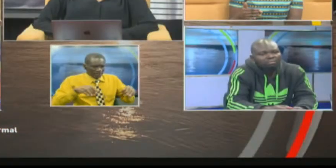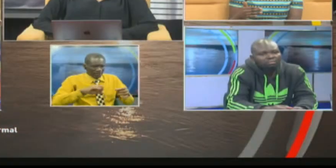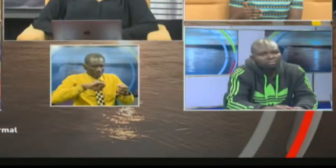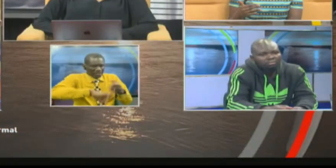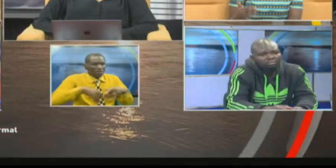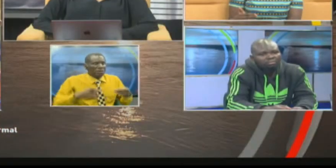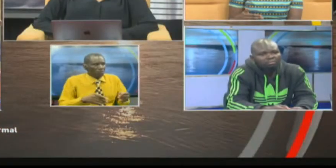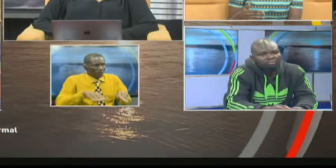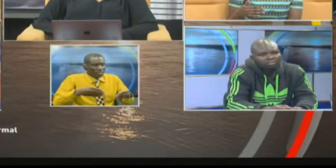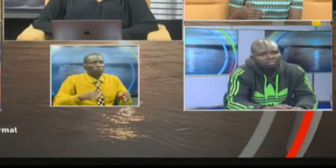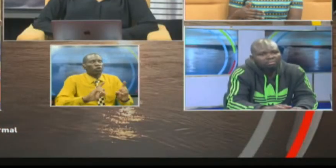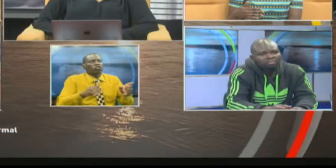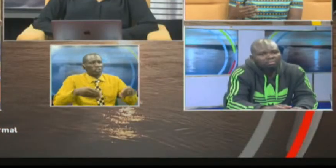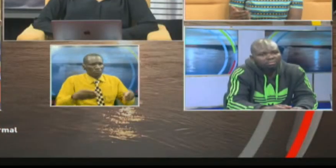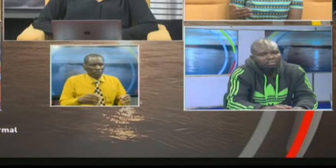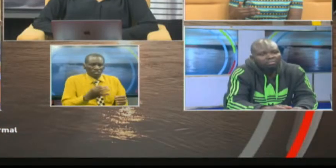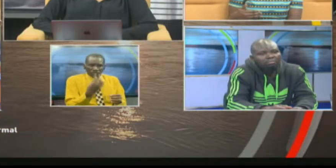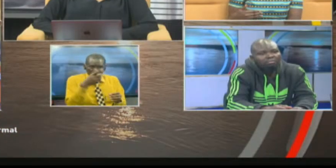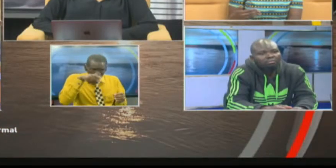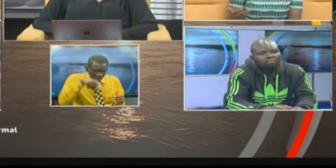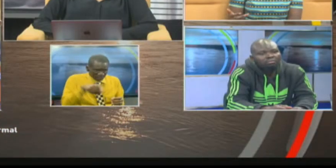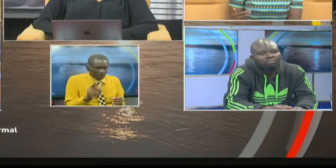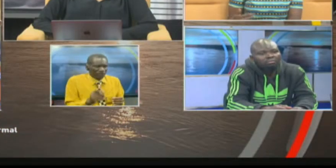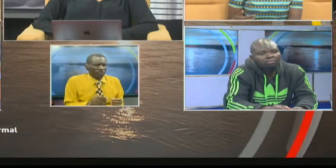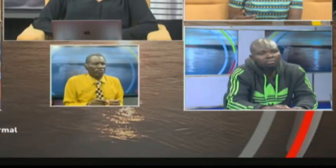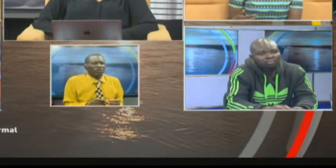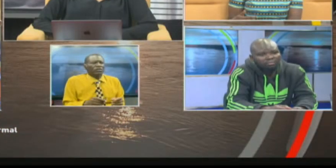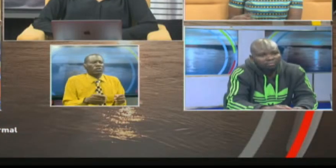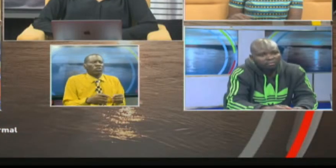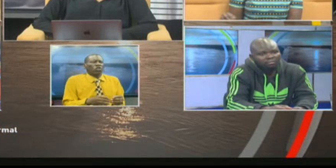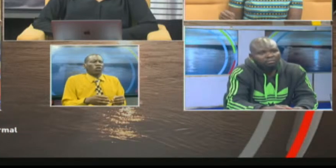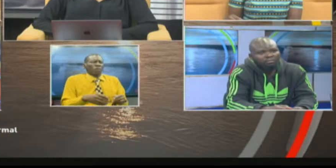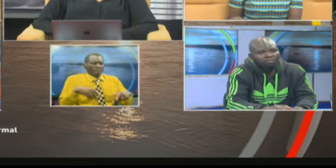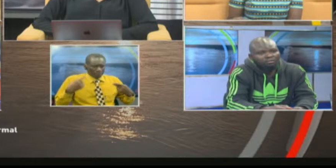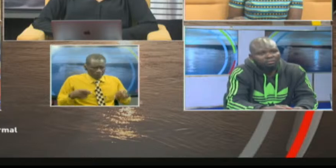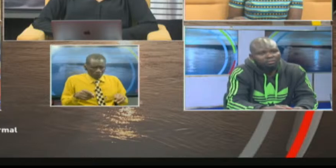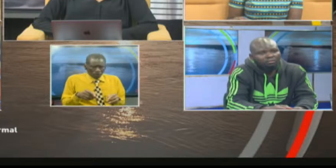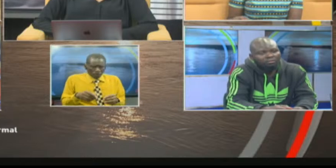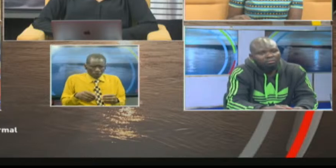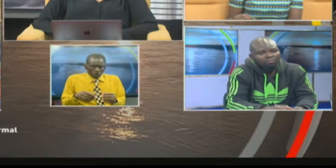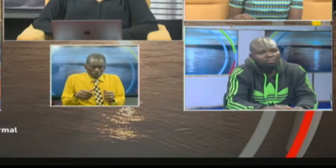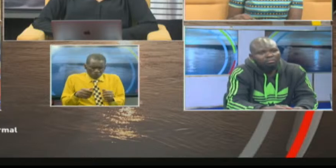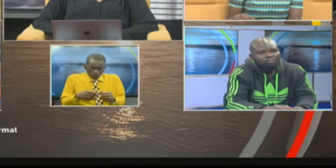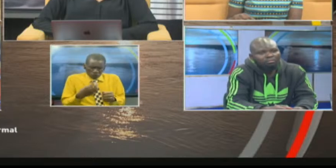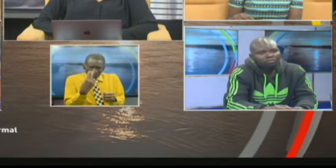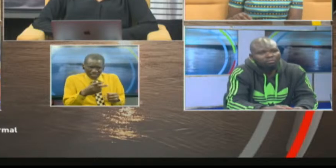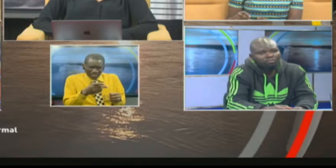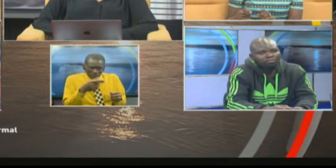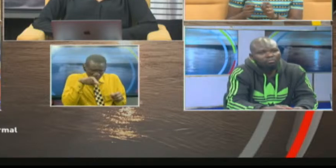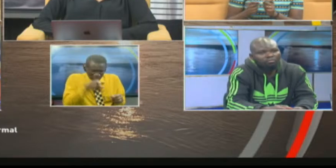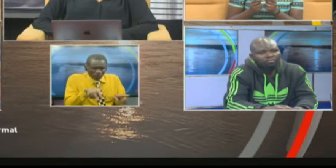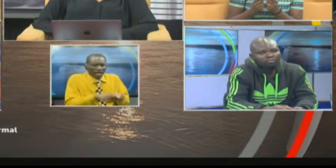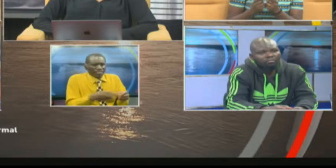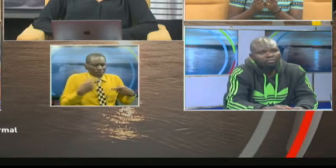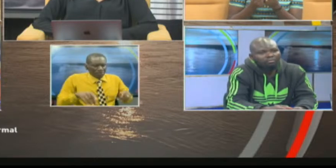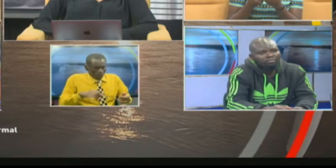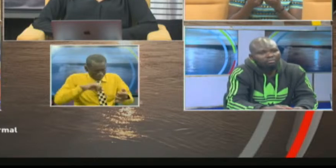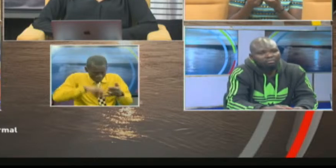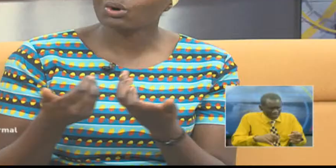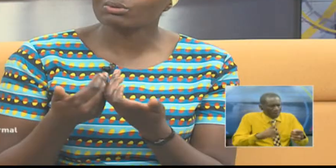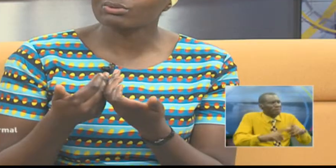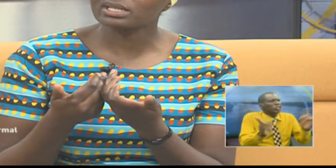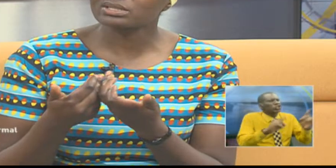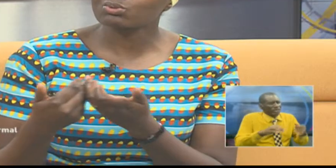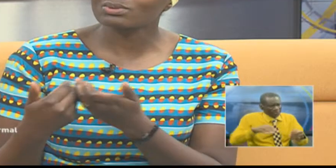they look at themselves as two people in a marriage first before the disability, then they do not associate